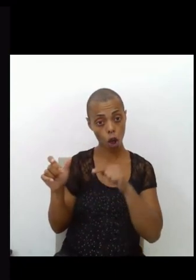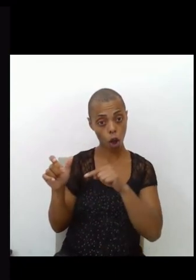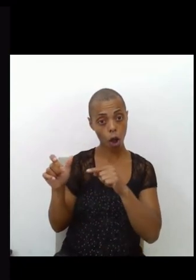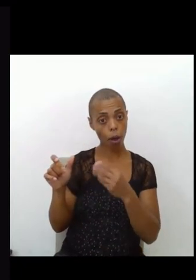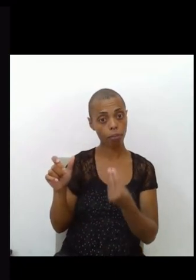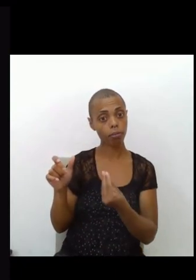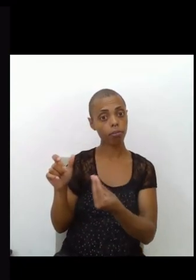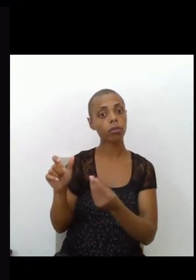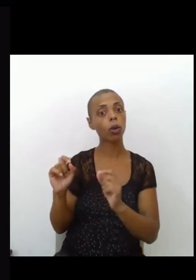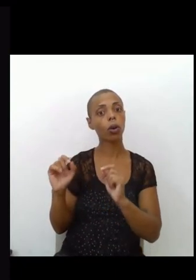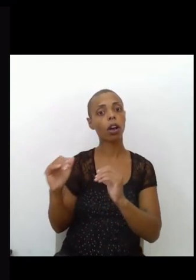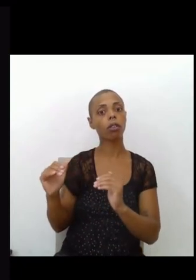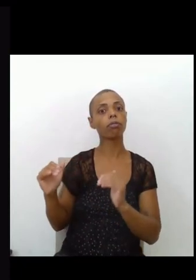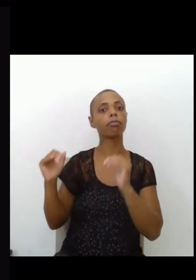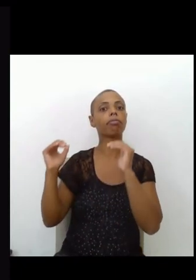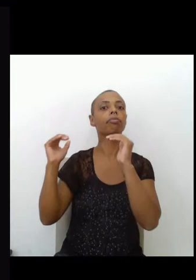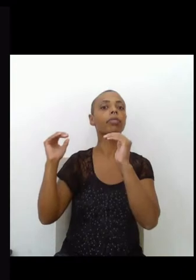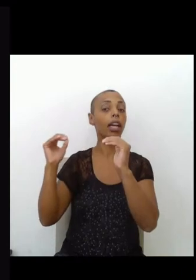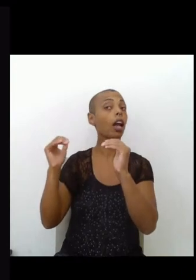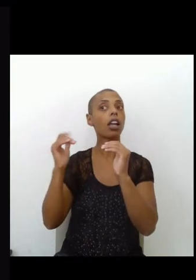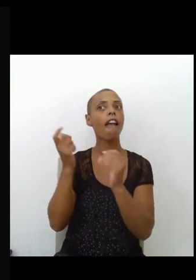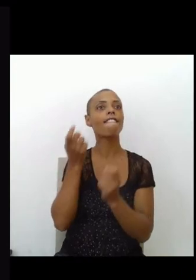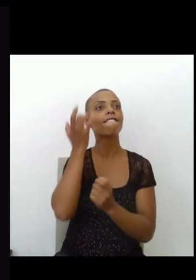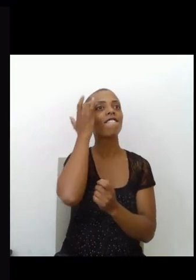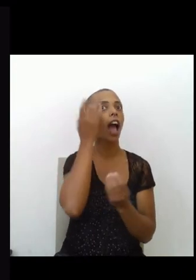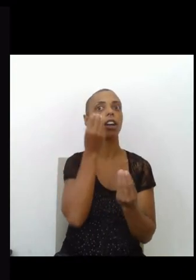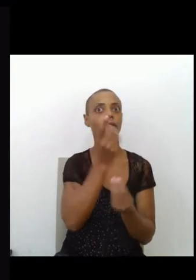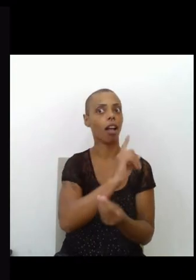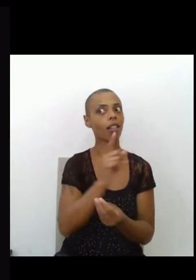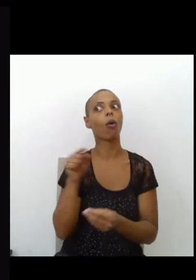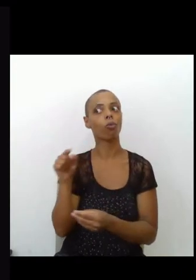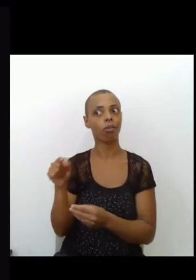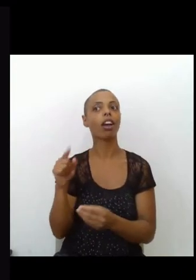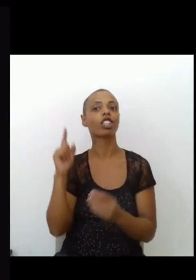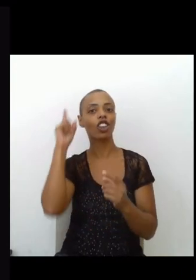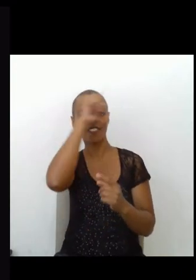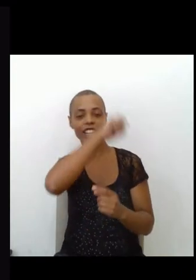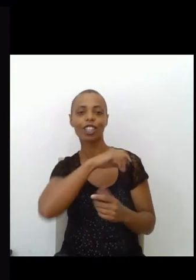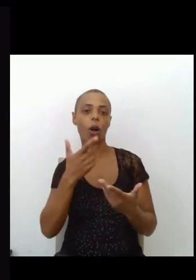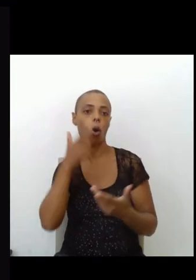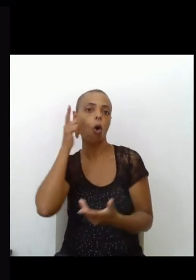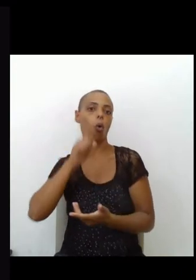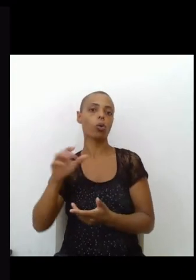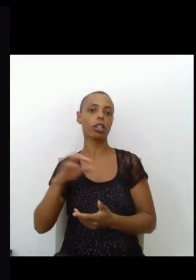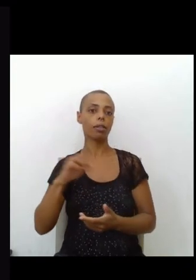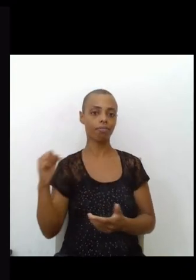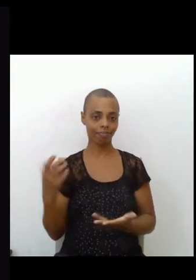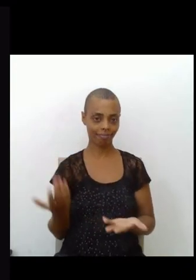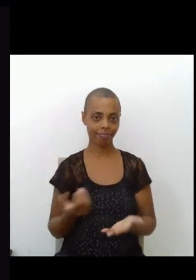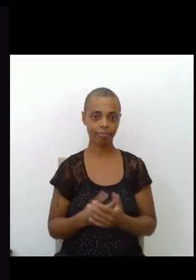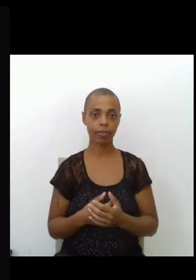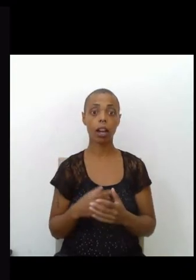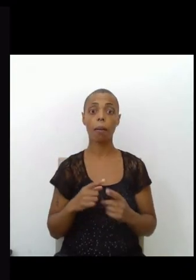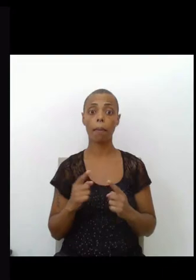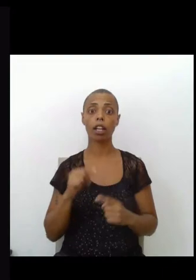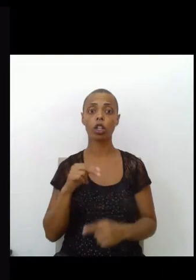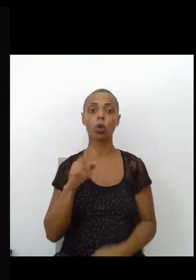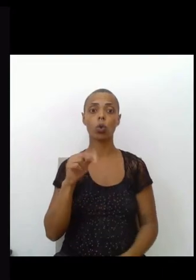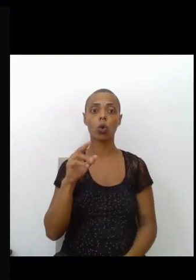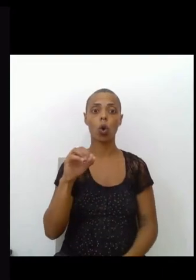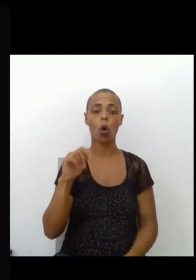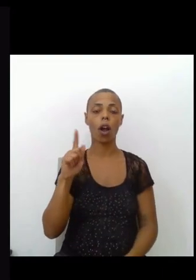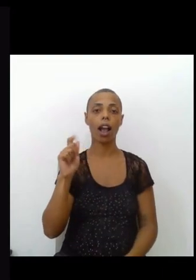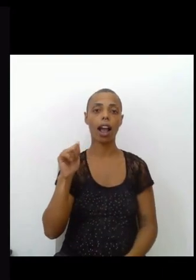anyone in such cases becomes an achieved status opposition